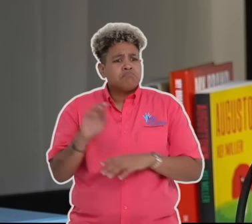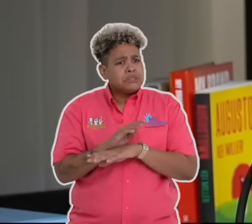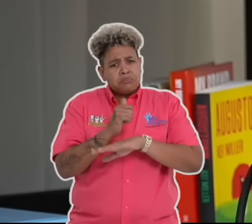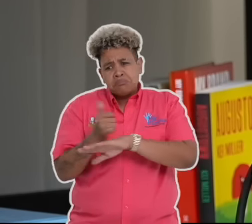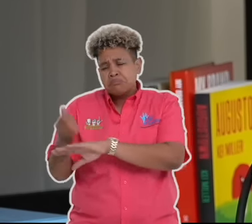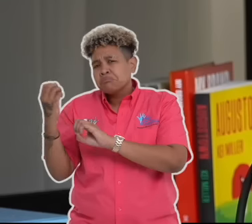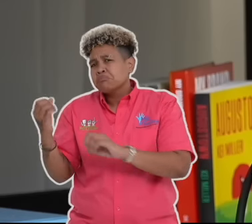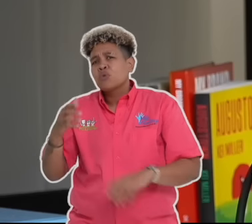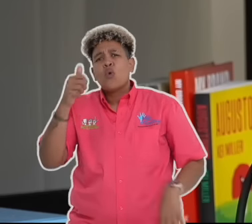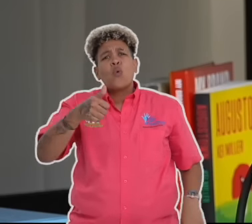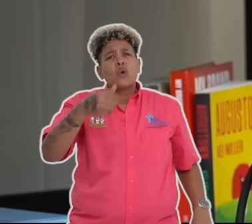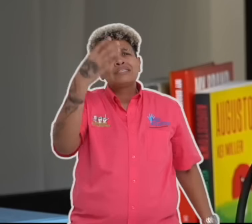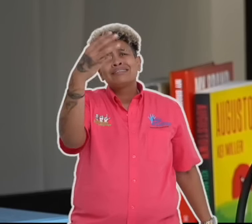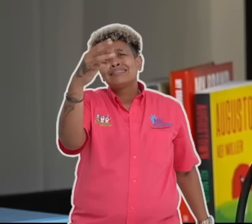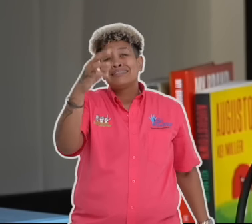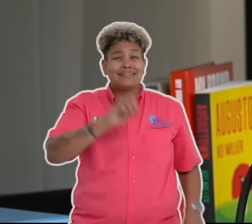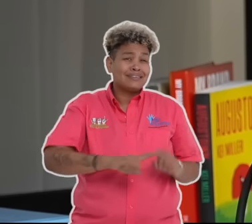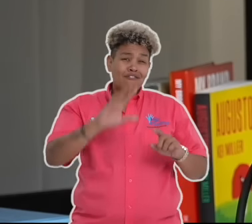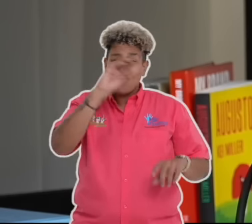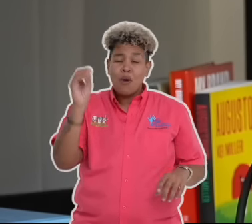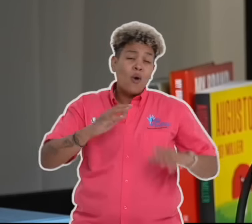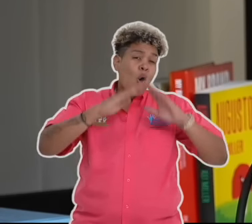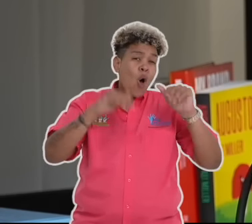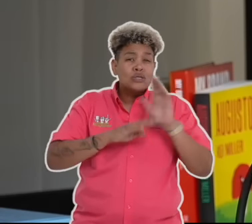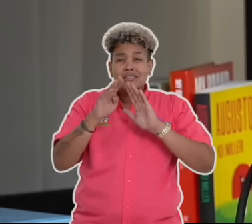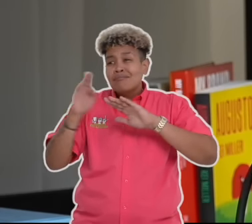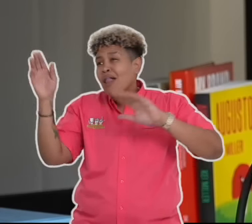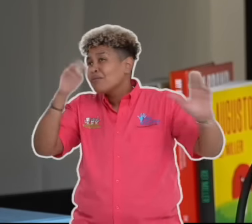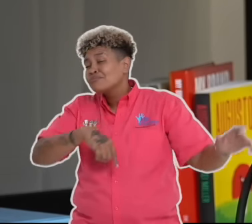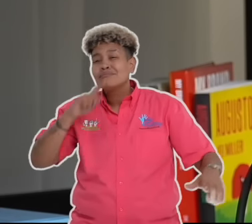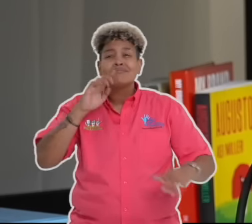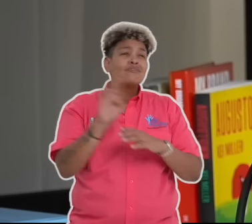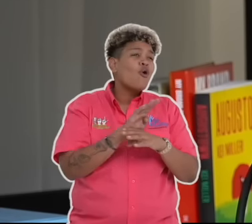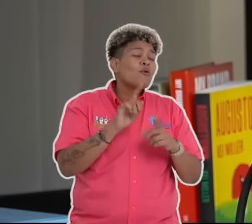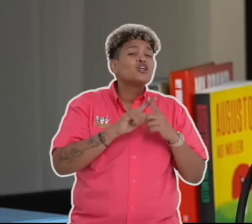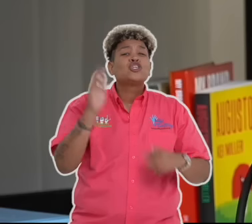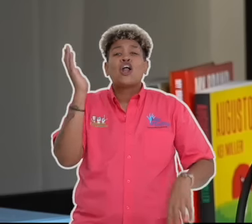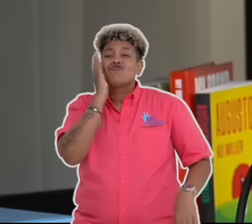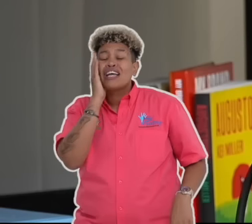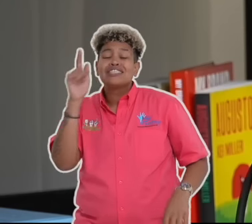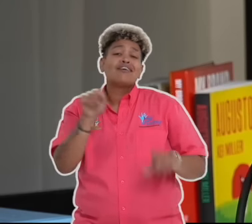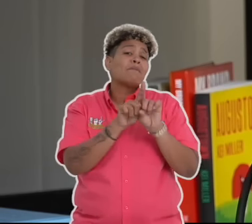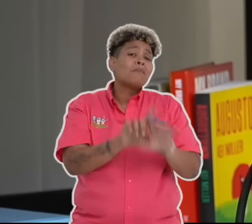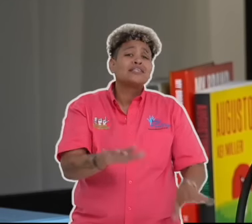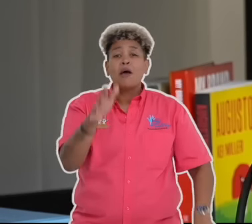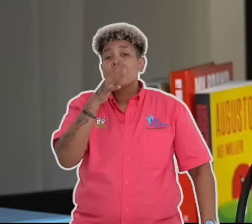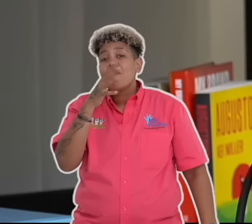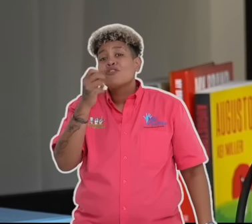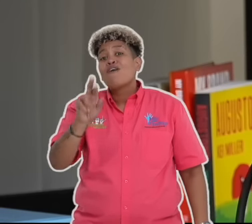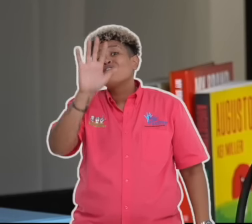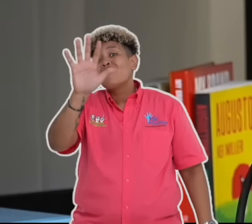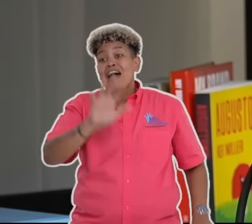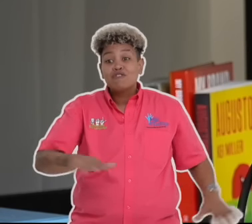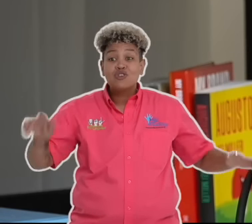serial entrepreneur. She owns 16 companies, real estate developer, commercial, residential. She's a mentor. She's